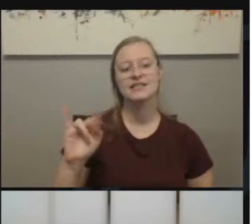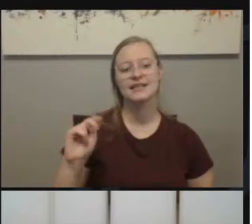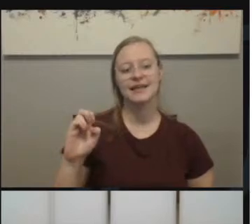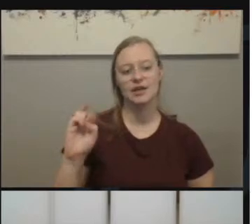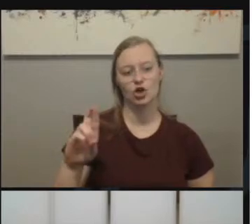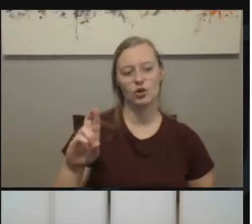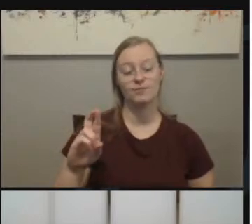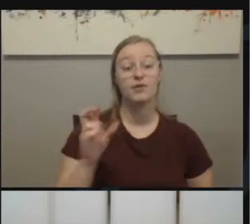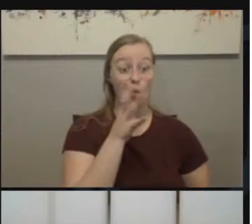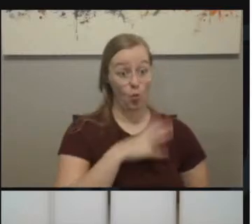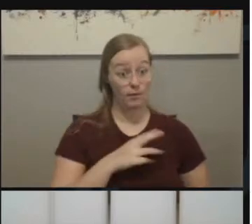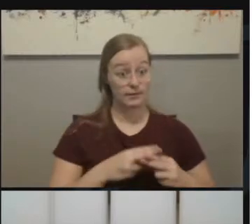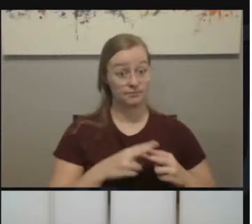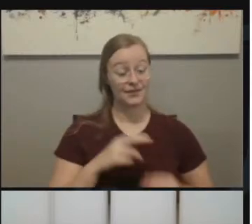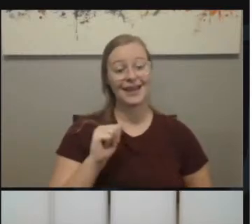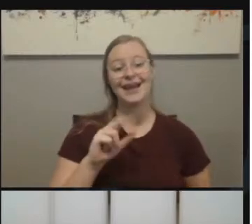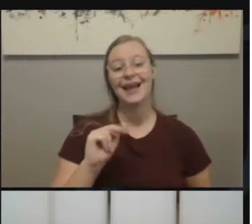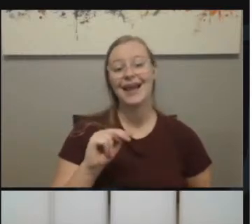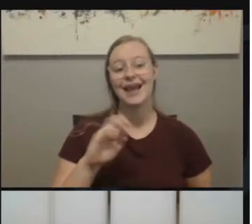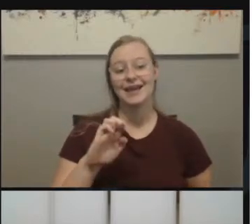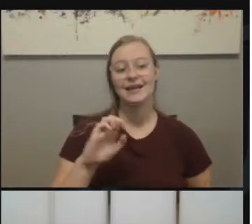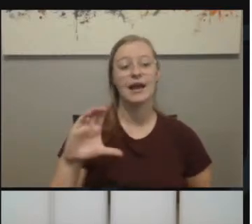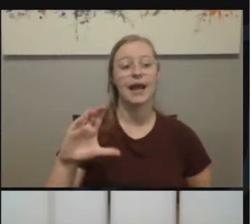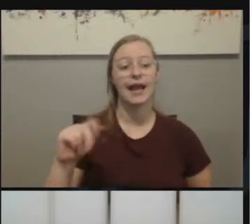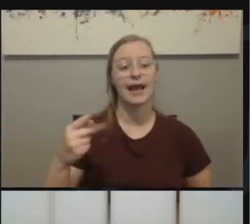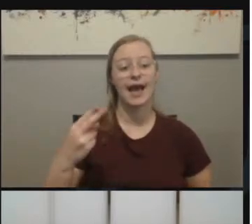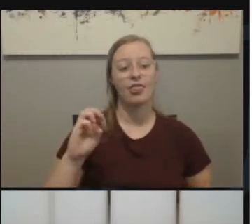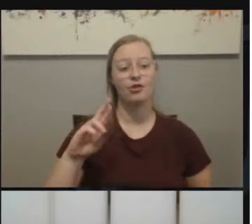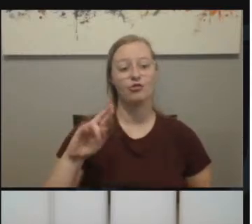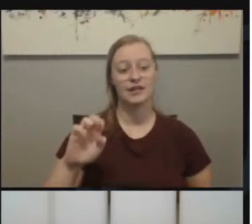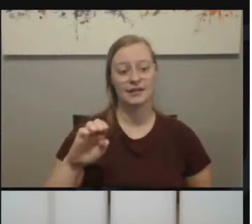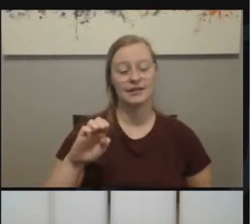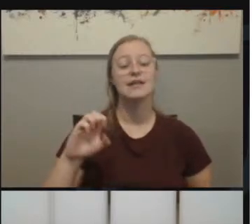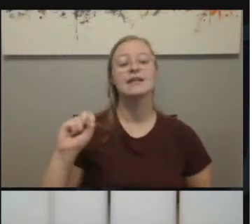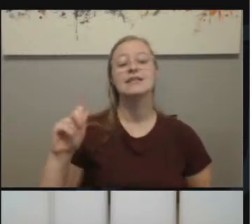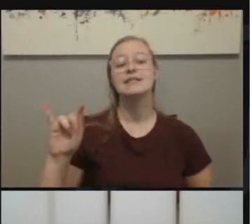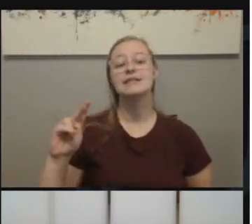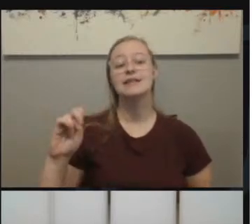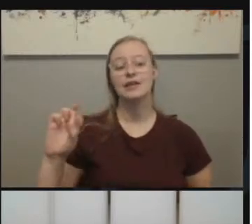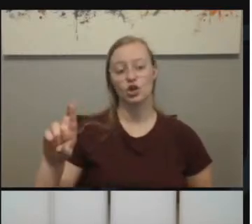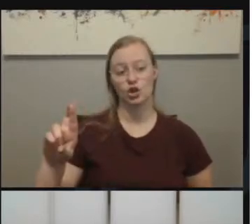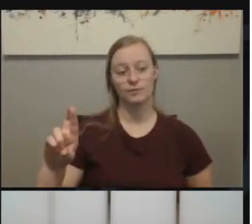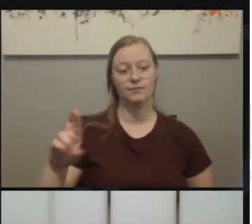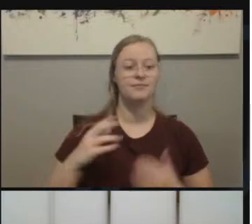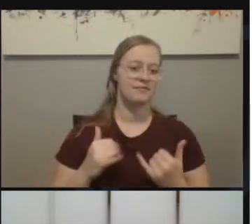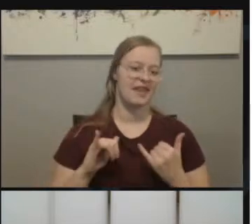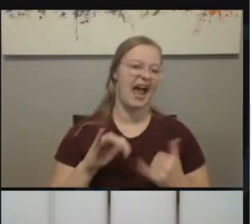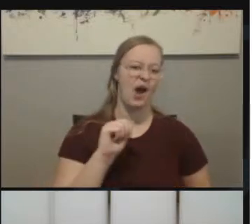a woman named Anne Catherine Skinner, and now Anne Catherine